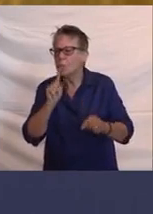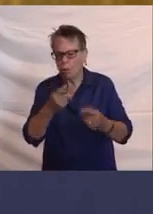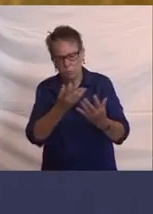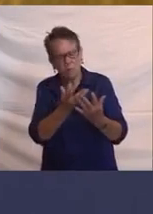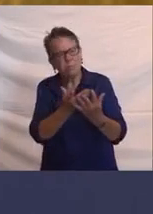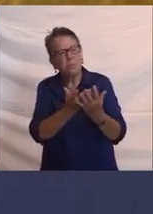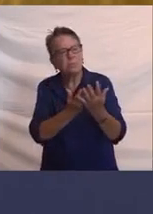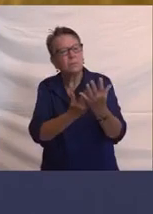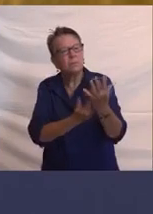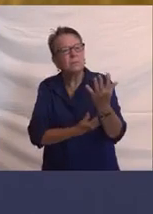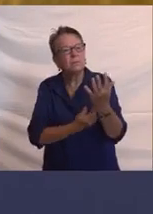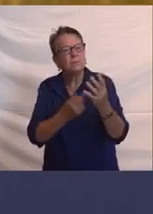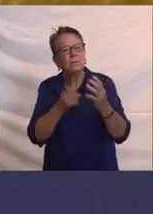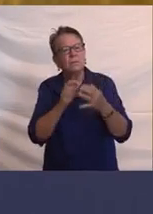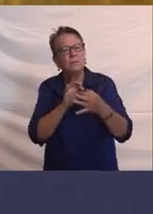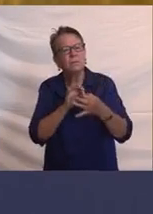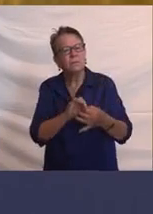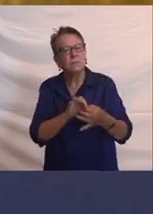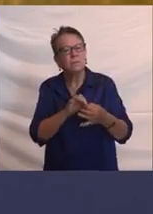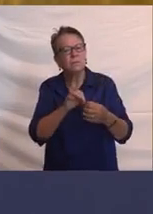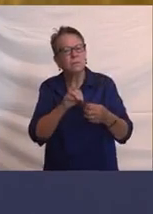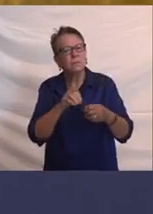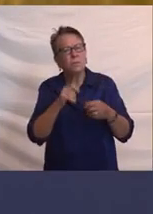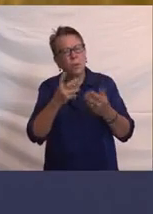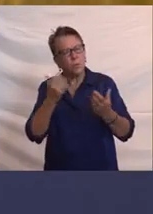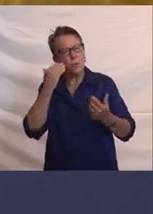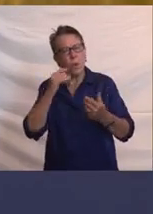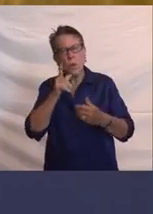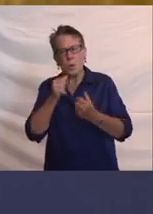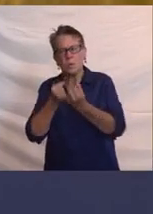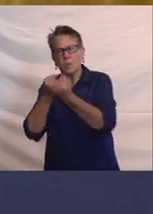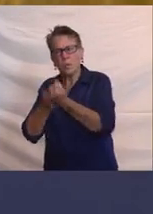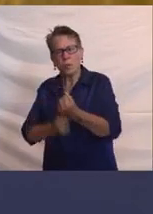for? I love the way you ask your questions.